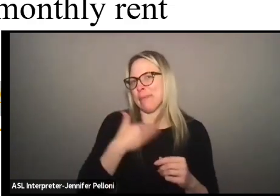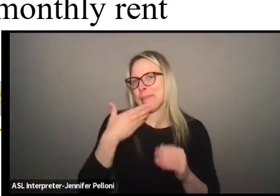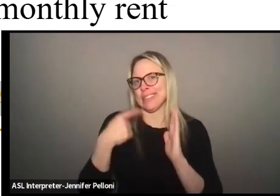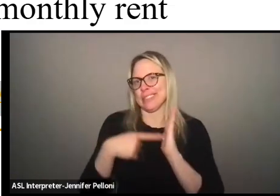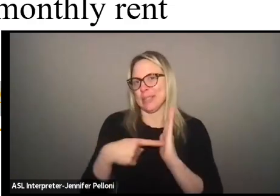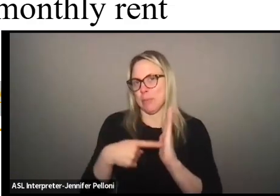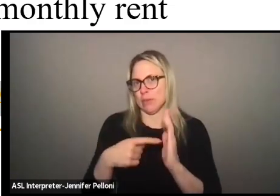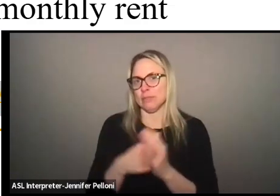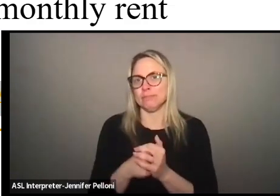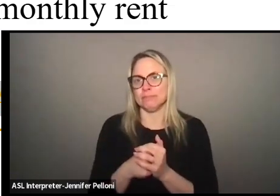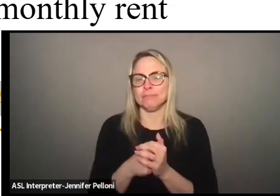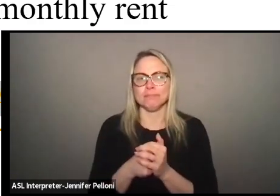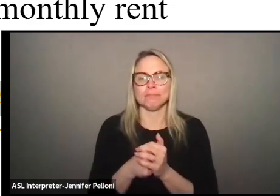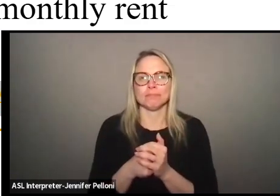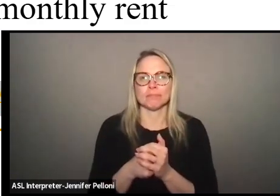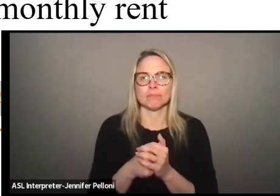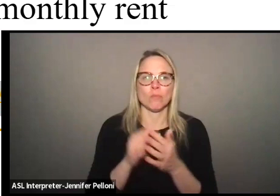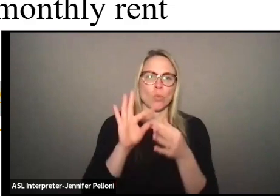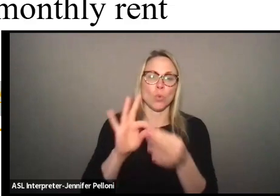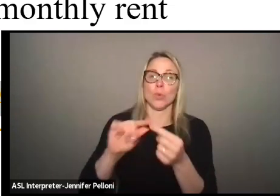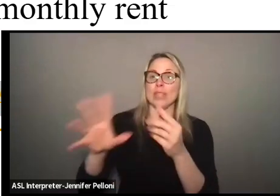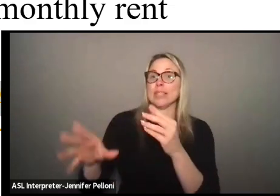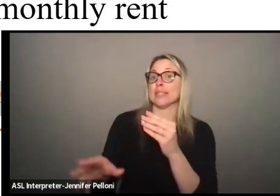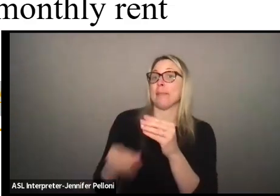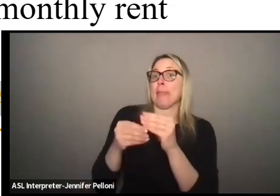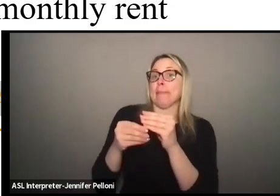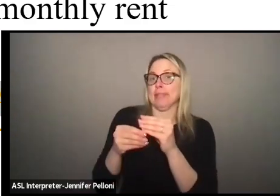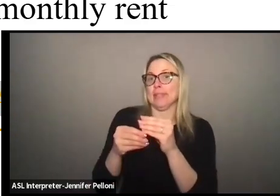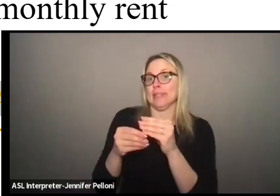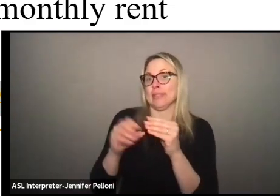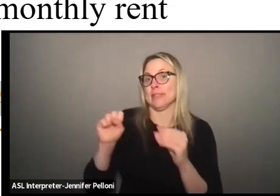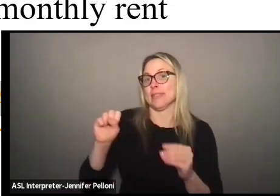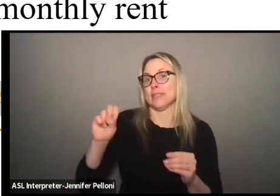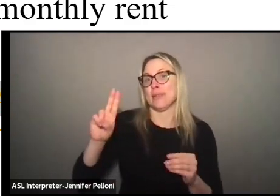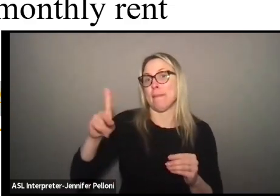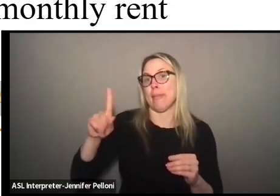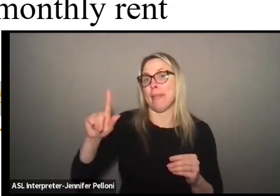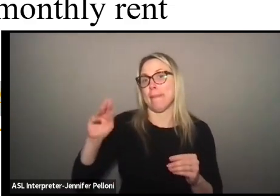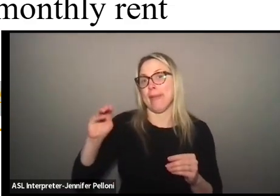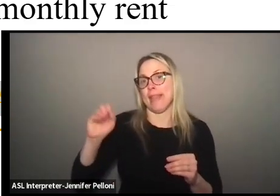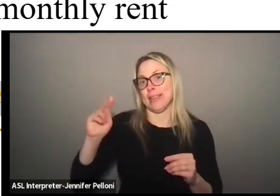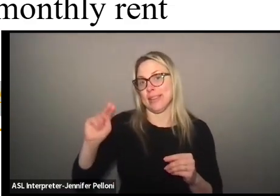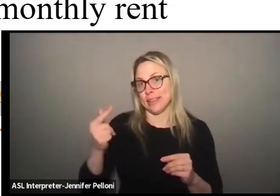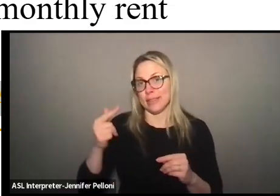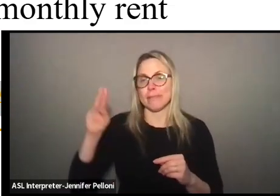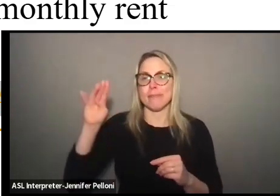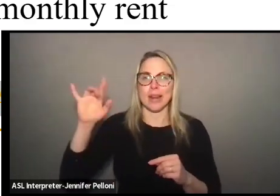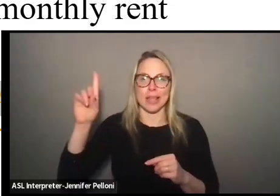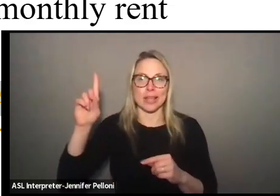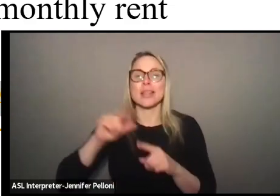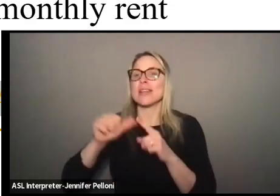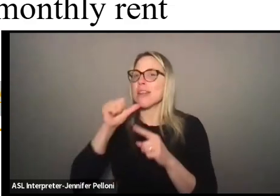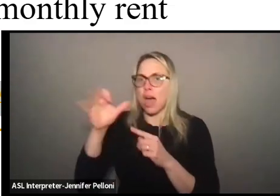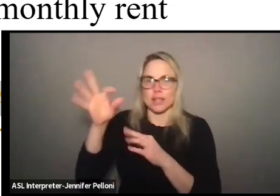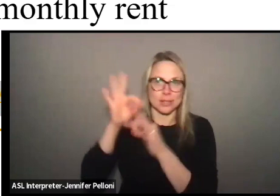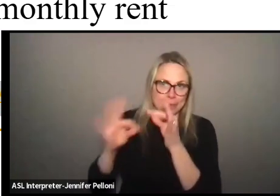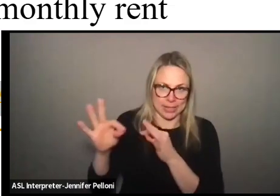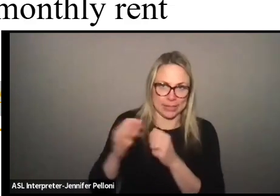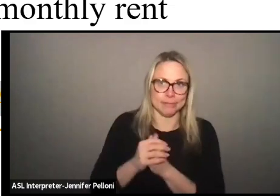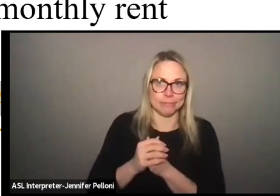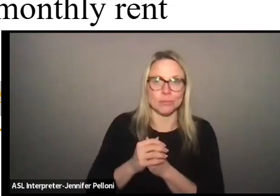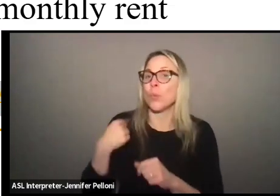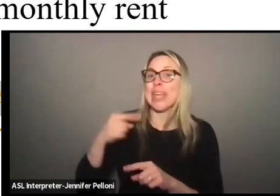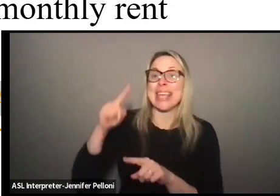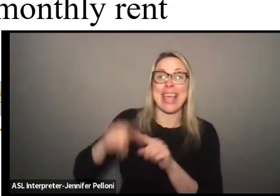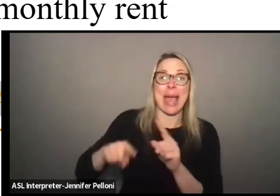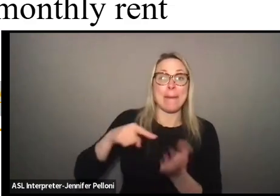give when it comes to supplementing the Medicaid and not supplanting it. We can't